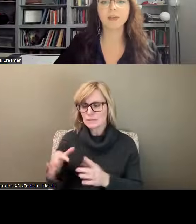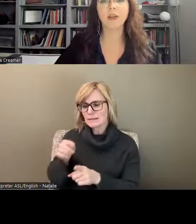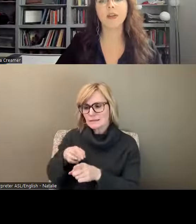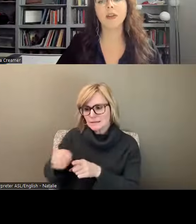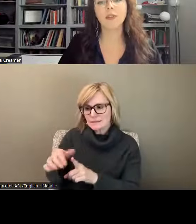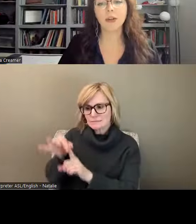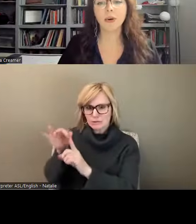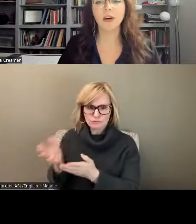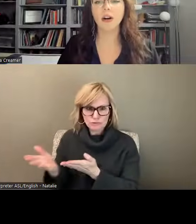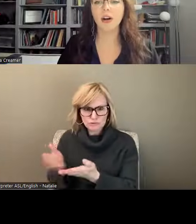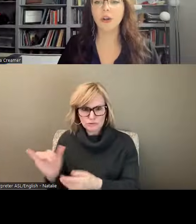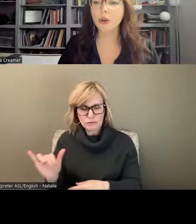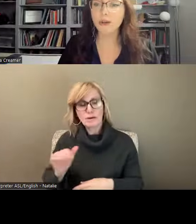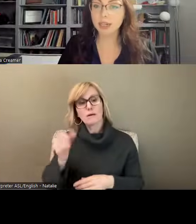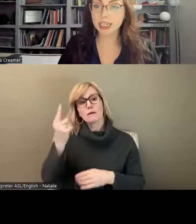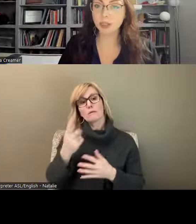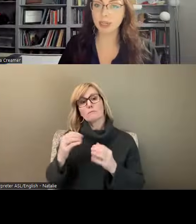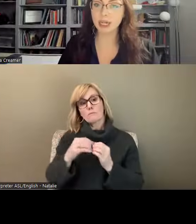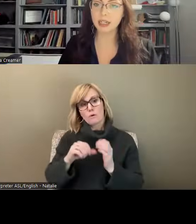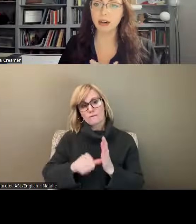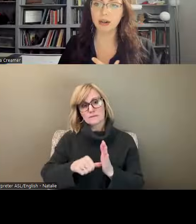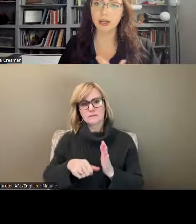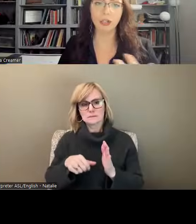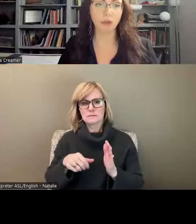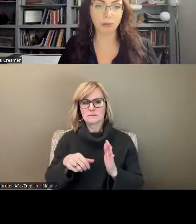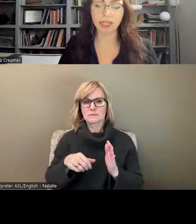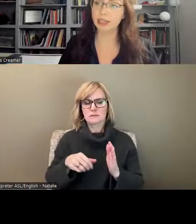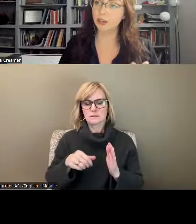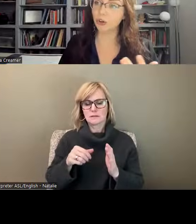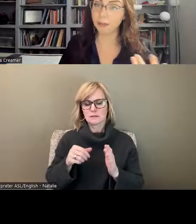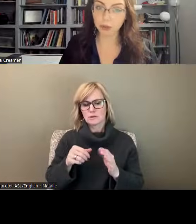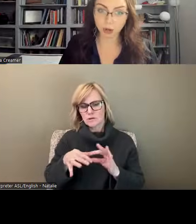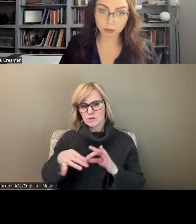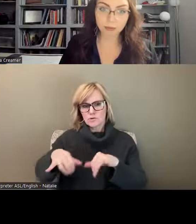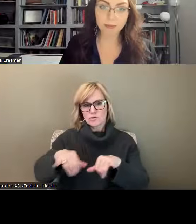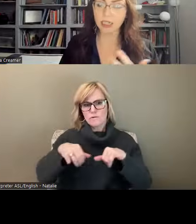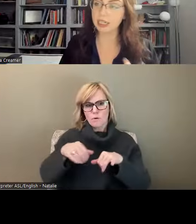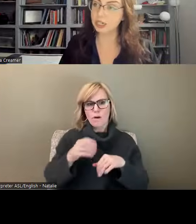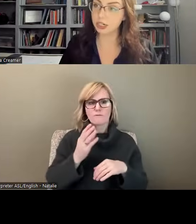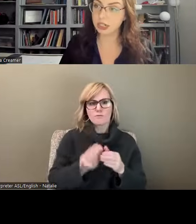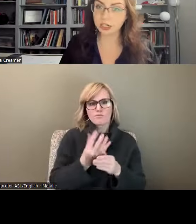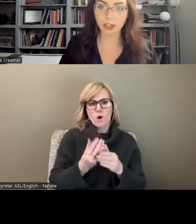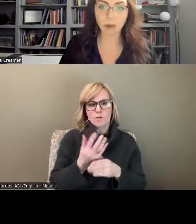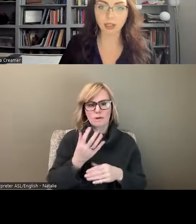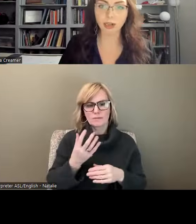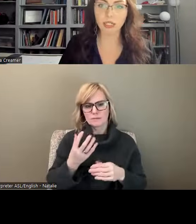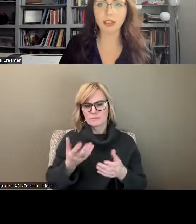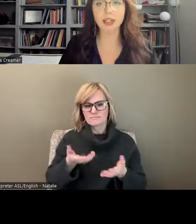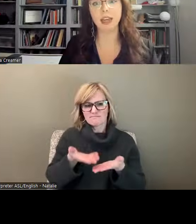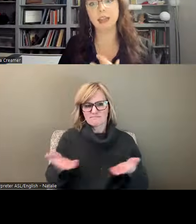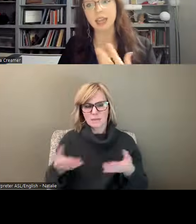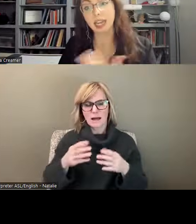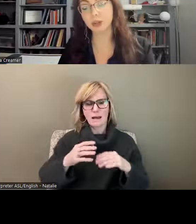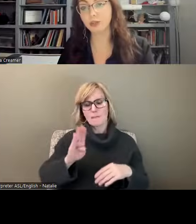services. Furthermore, a new emphasis was placed on a uniformity in the crops grown, mainly cereals such as barley and